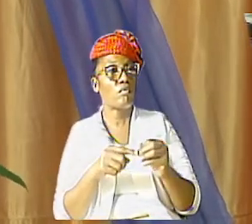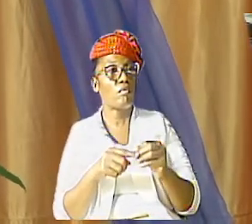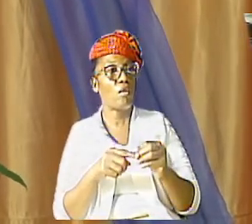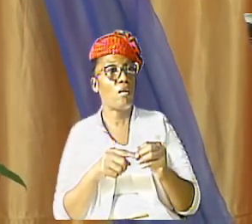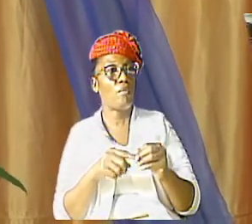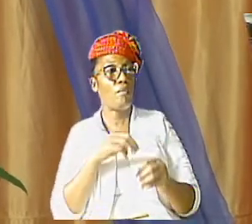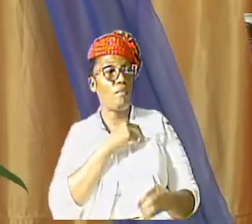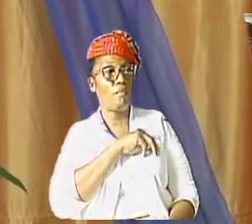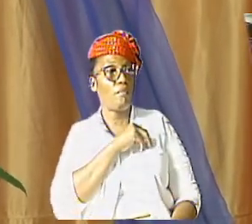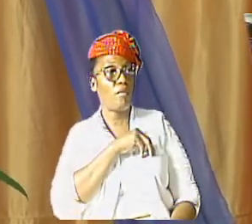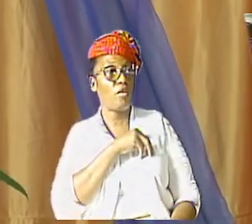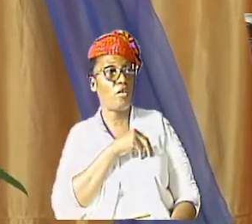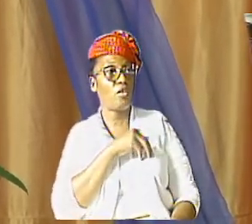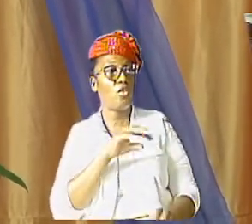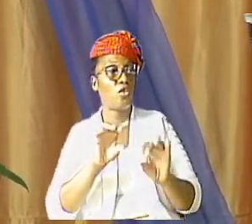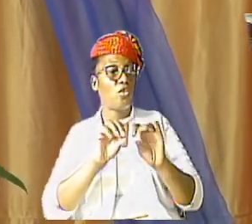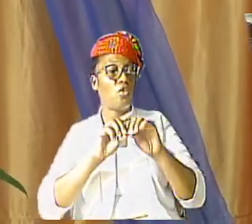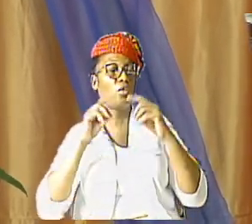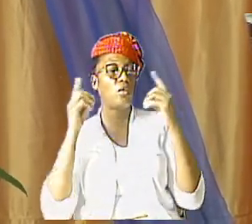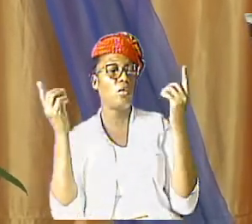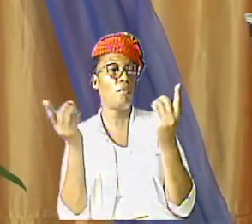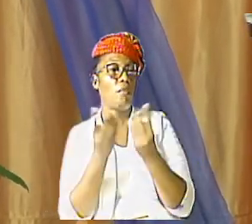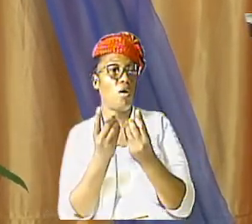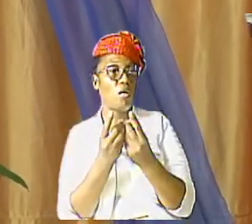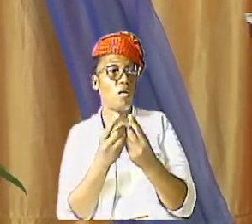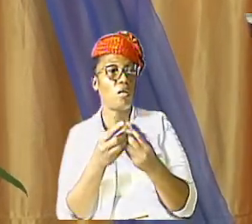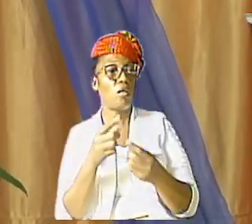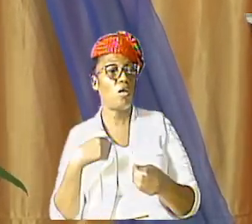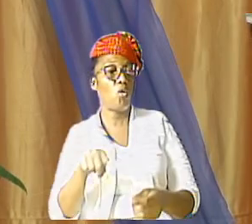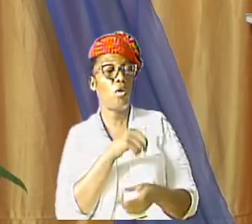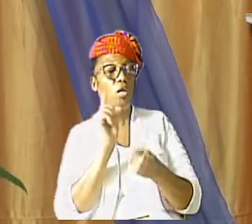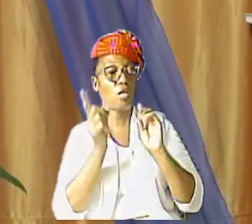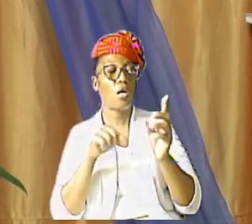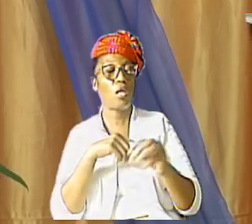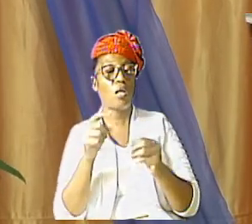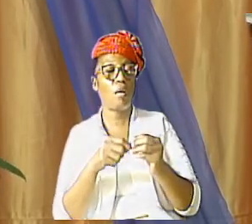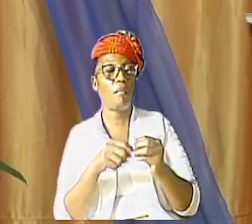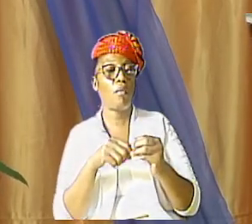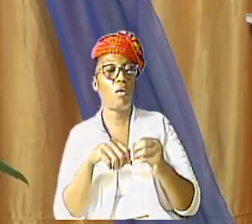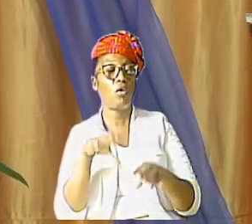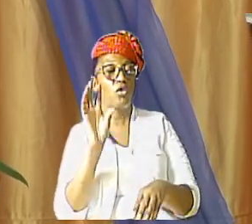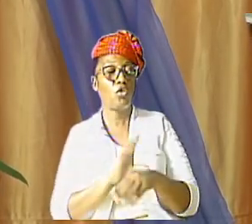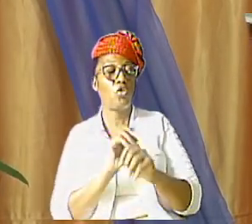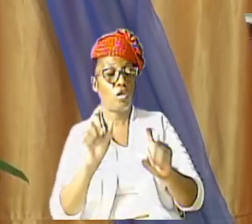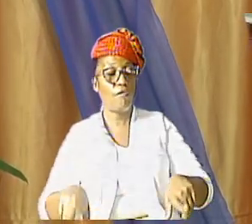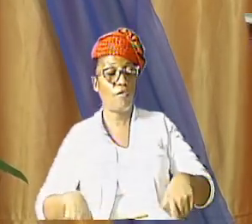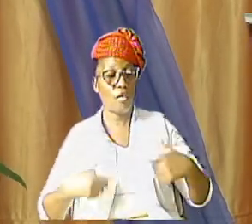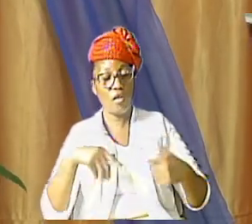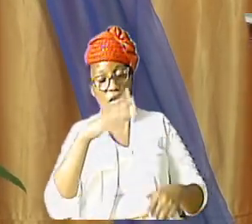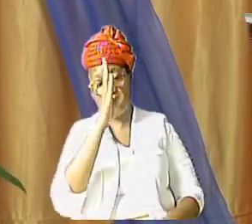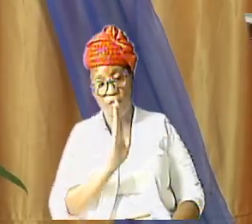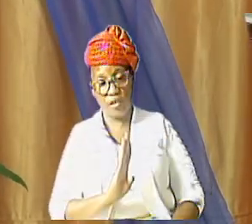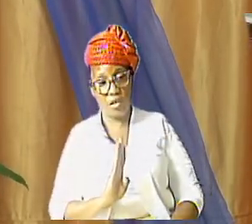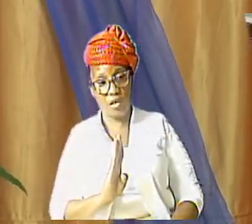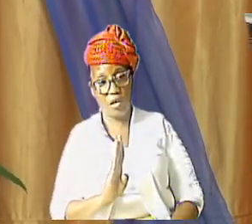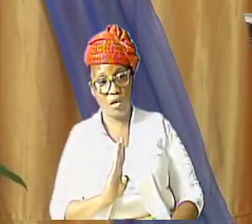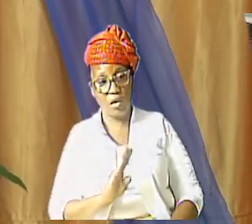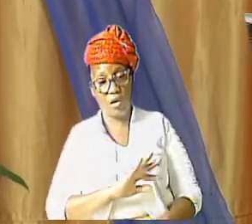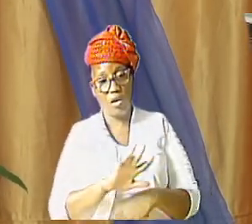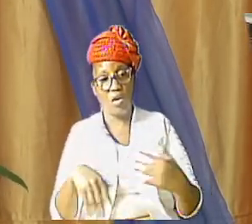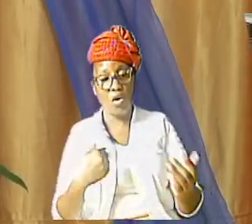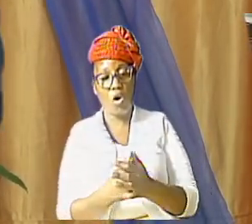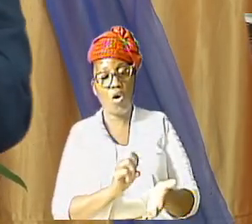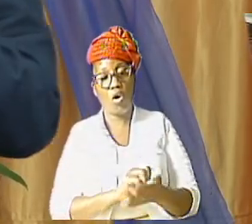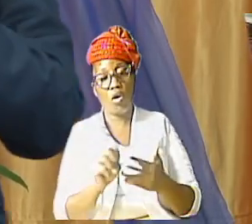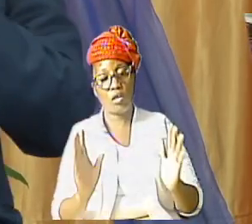talking about the church of the living God. All the members of the church of God that are in the house right now, won't you lift your